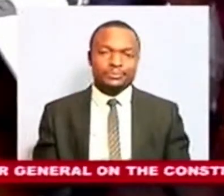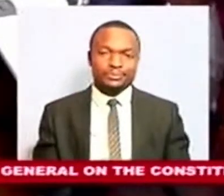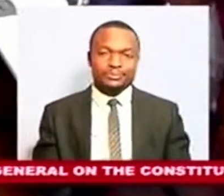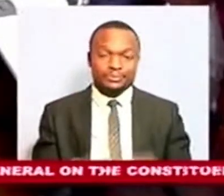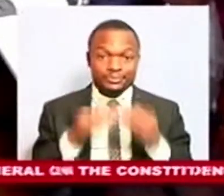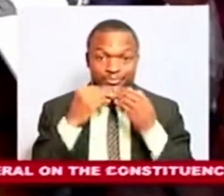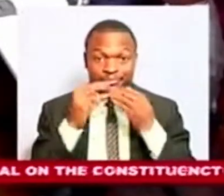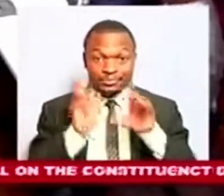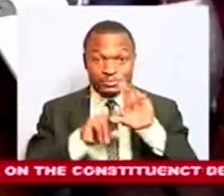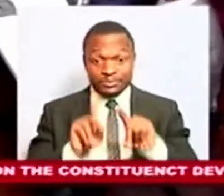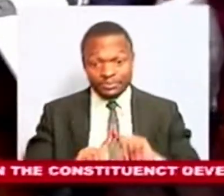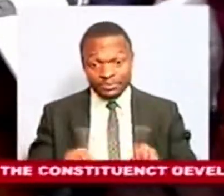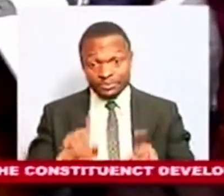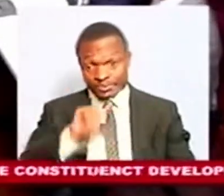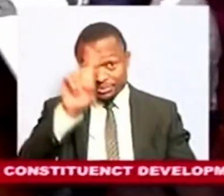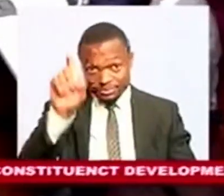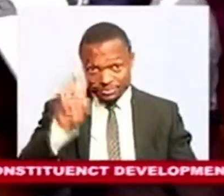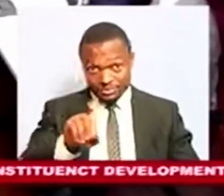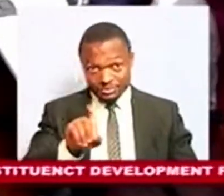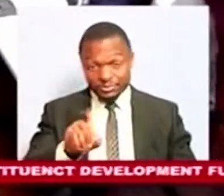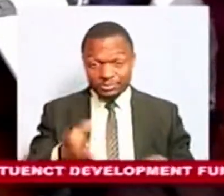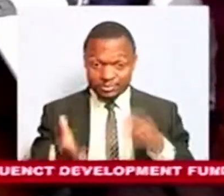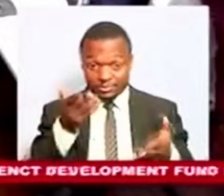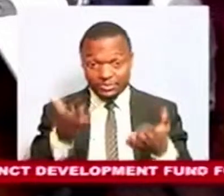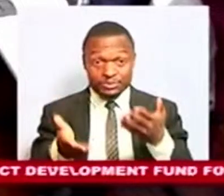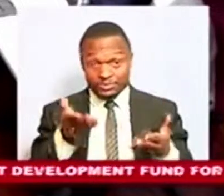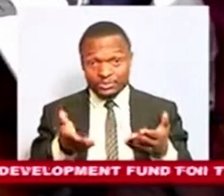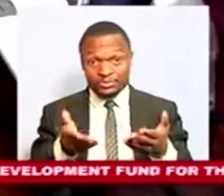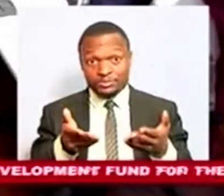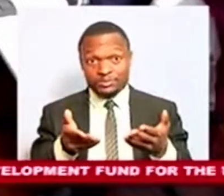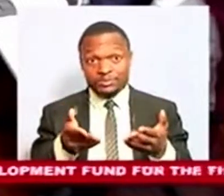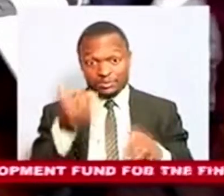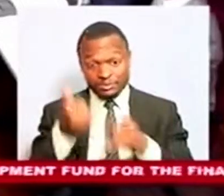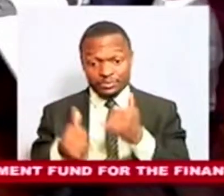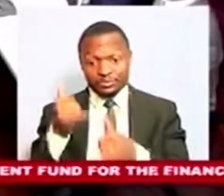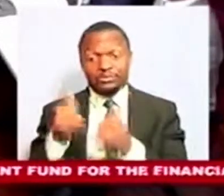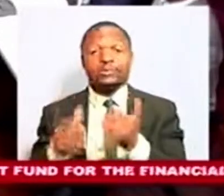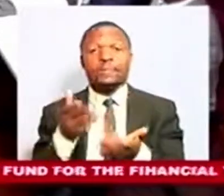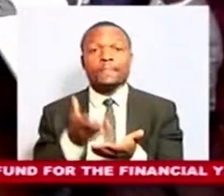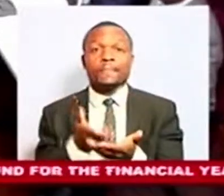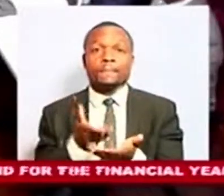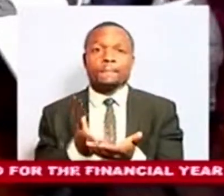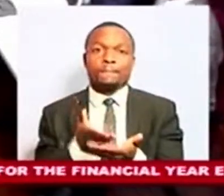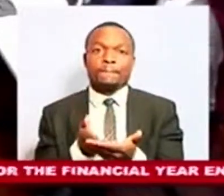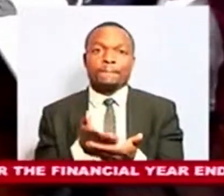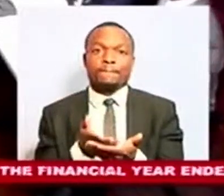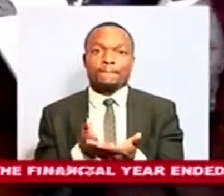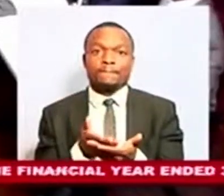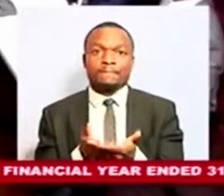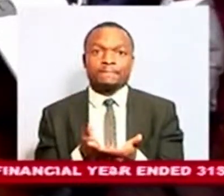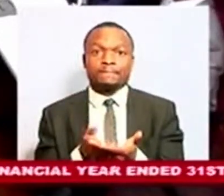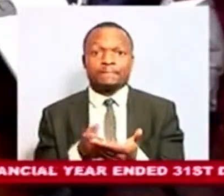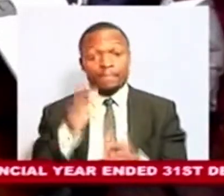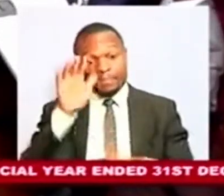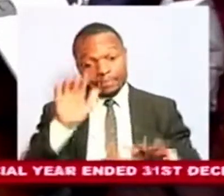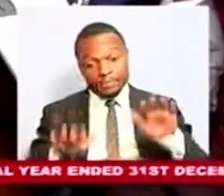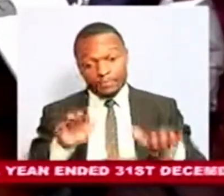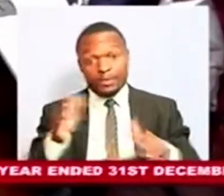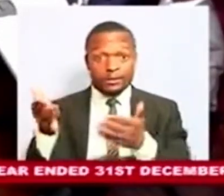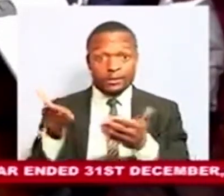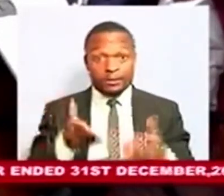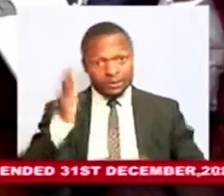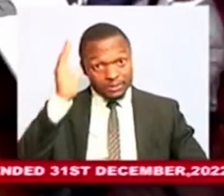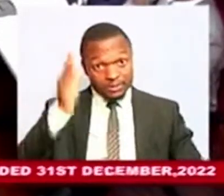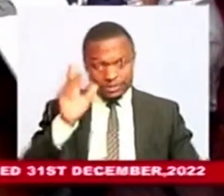Thank you, Chair. It's a different question. It's a different, or maybe Yes. maybe let's exhaust the balance brought forward